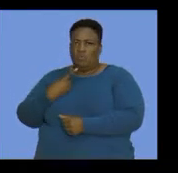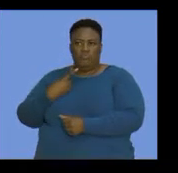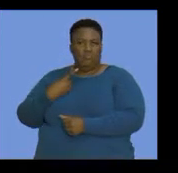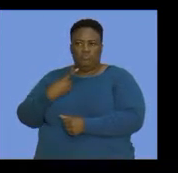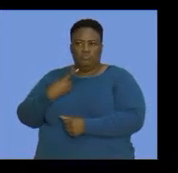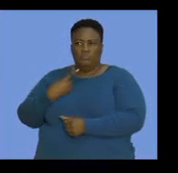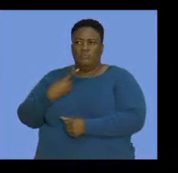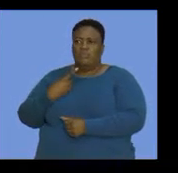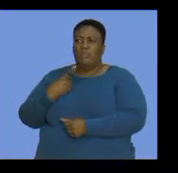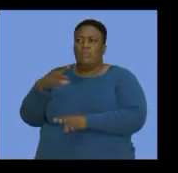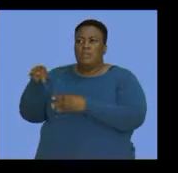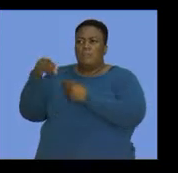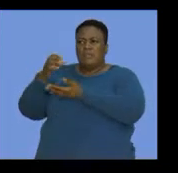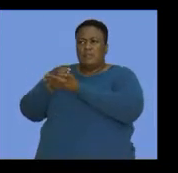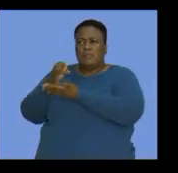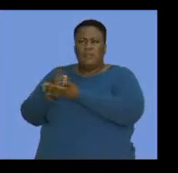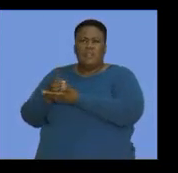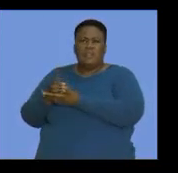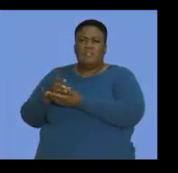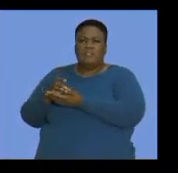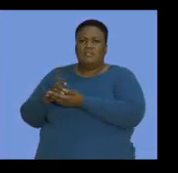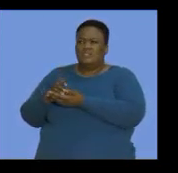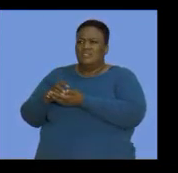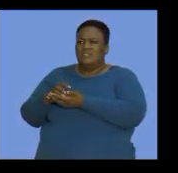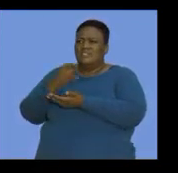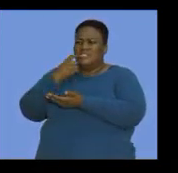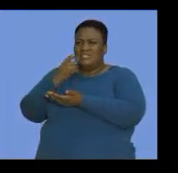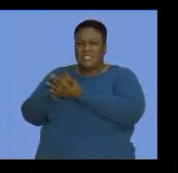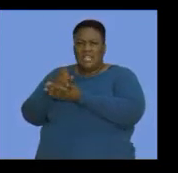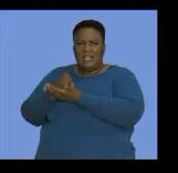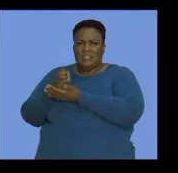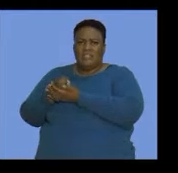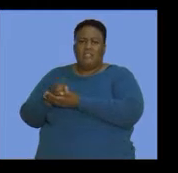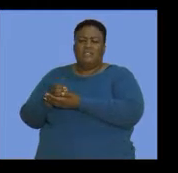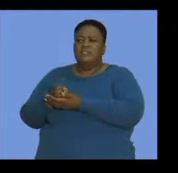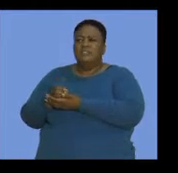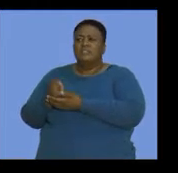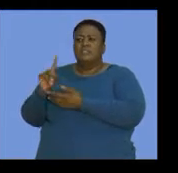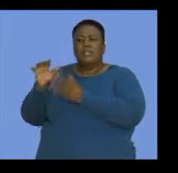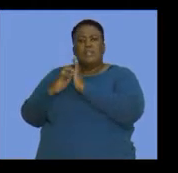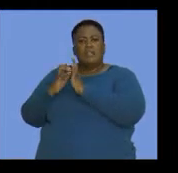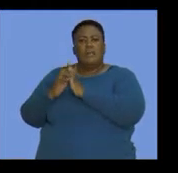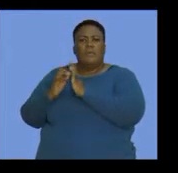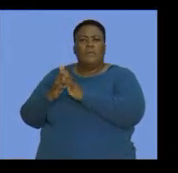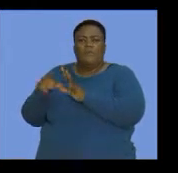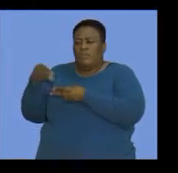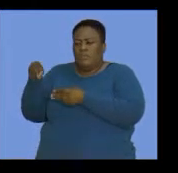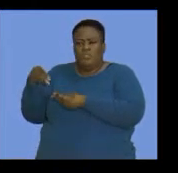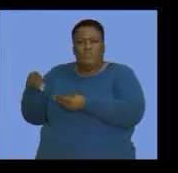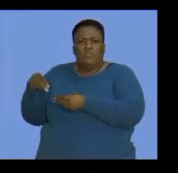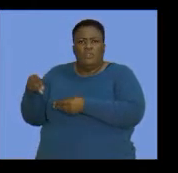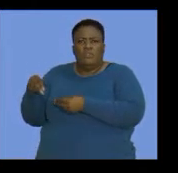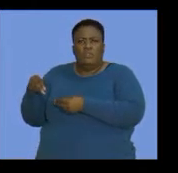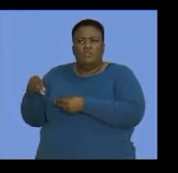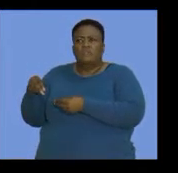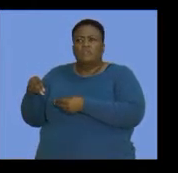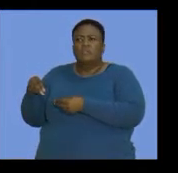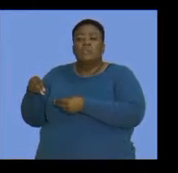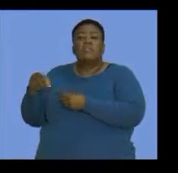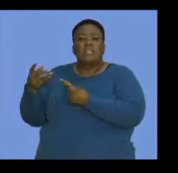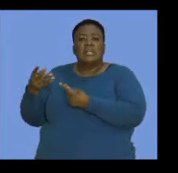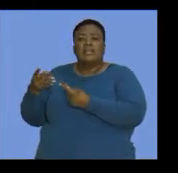in the environment. Plastic bottles, glass bottles are examples of your non-biodegradable materials that end up